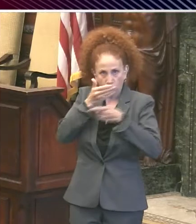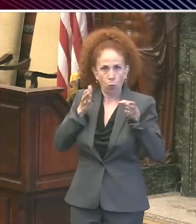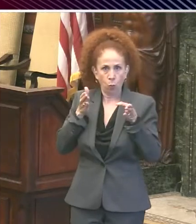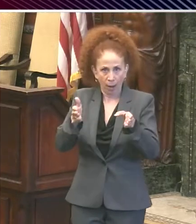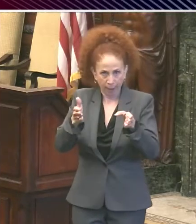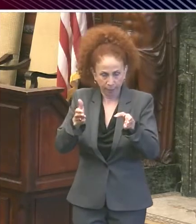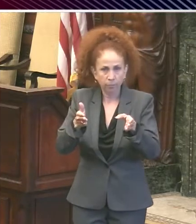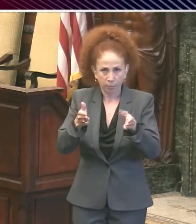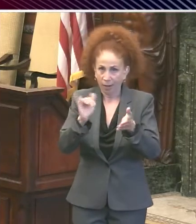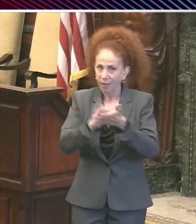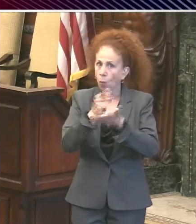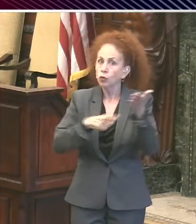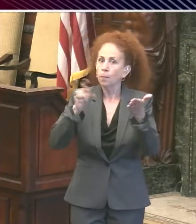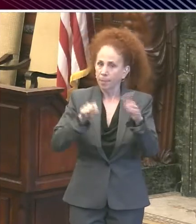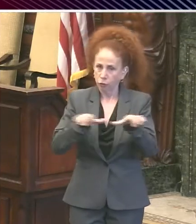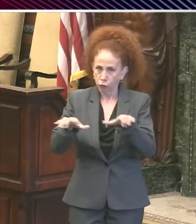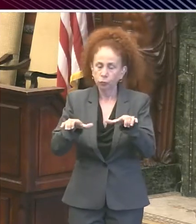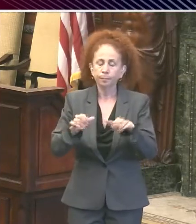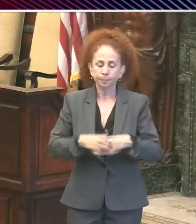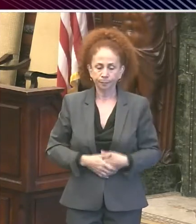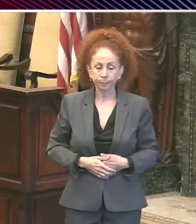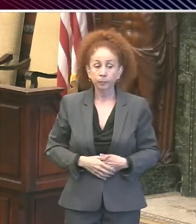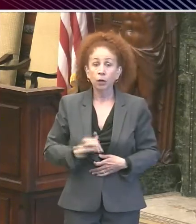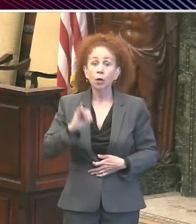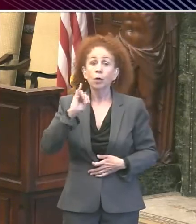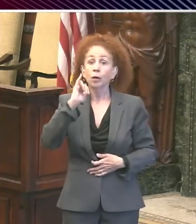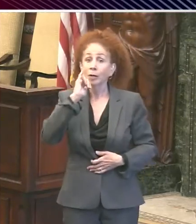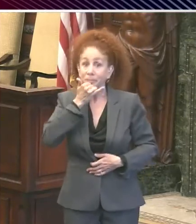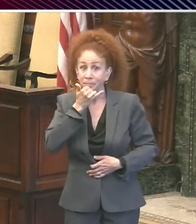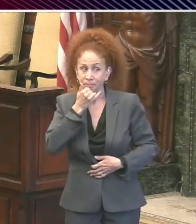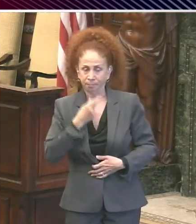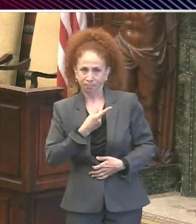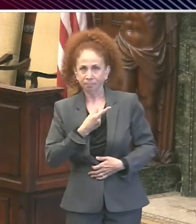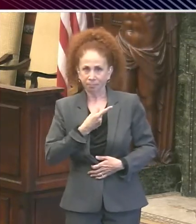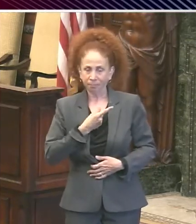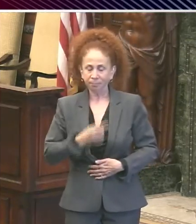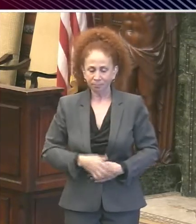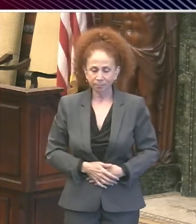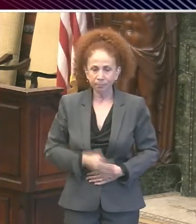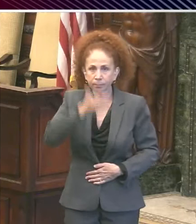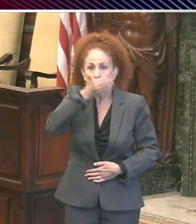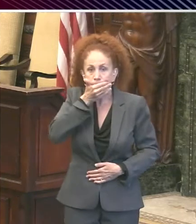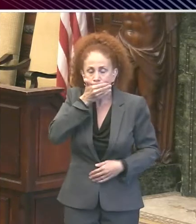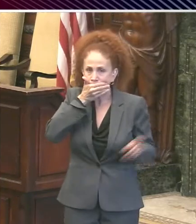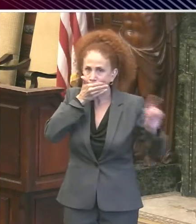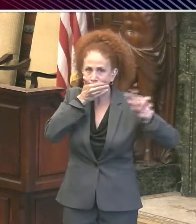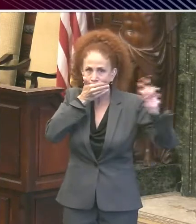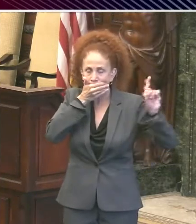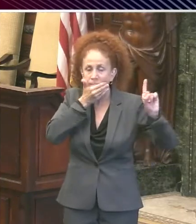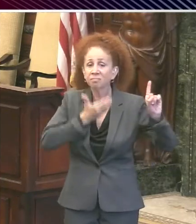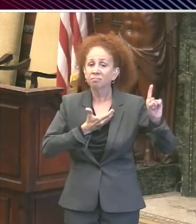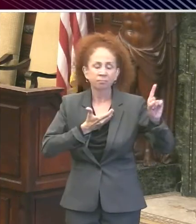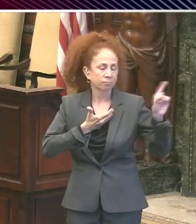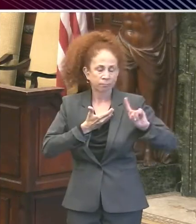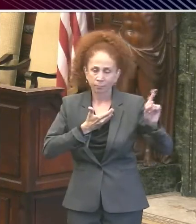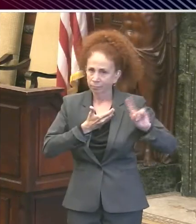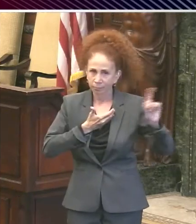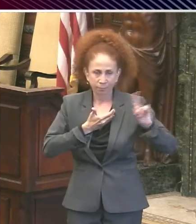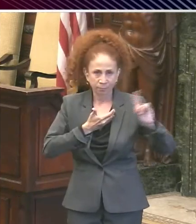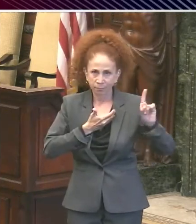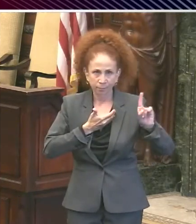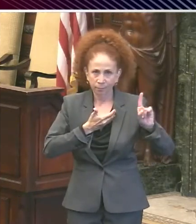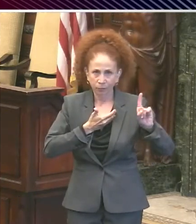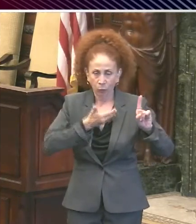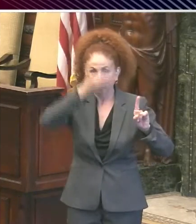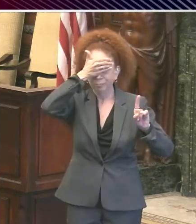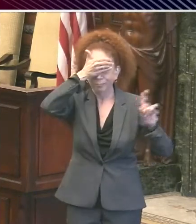folks. That's what you should do with your masks. This is what you should not do with your mask. Drop it below your nose, drop it down around your neck, or even that matter, cover